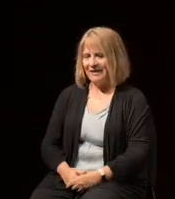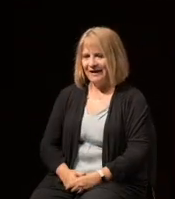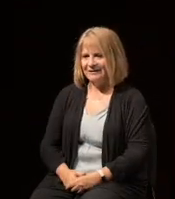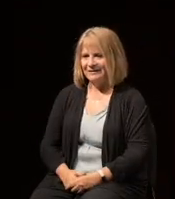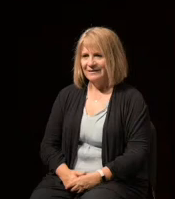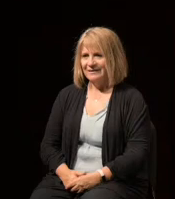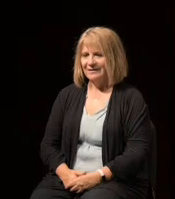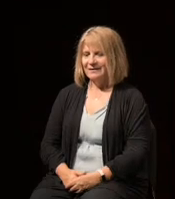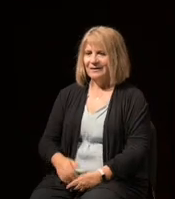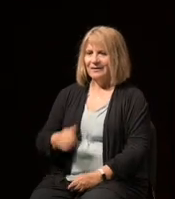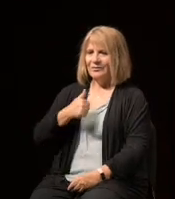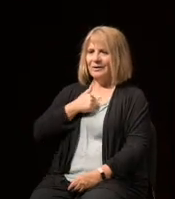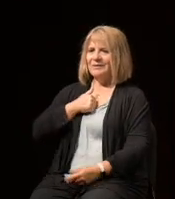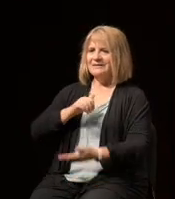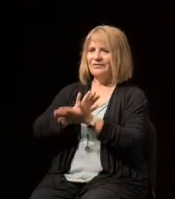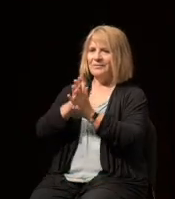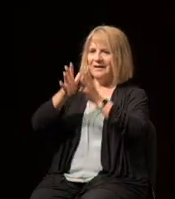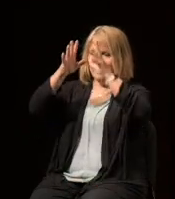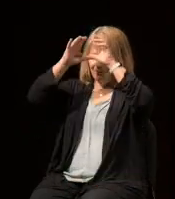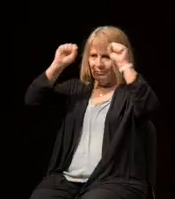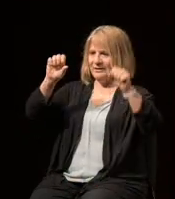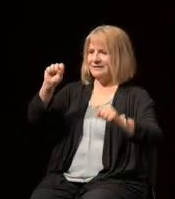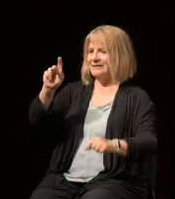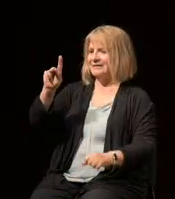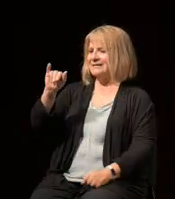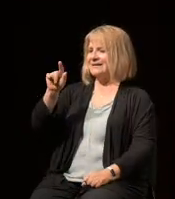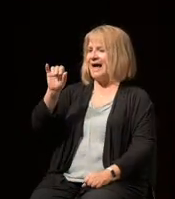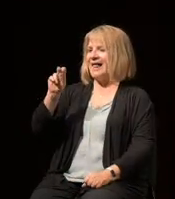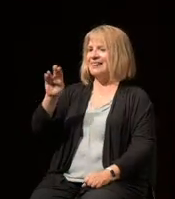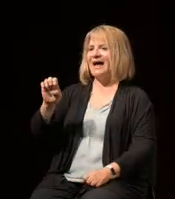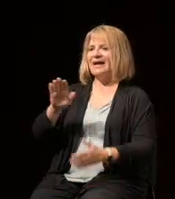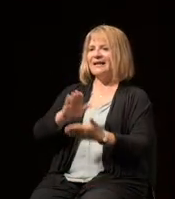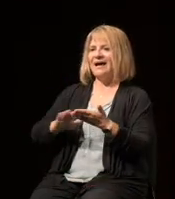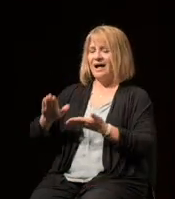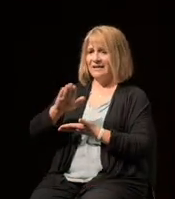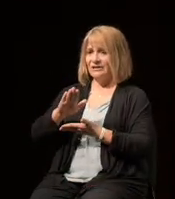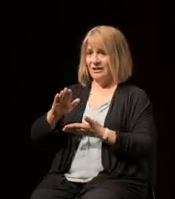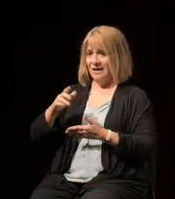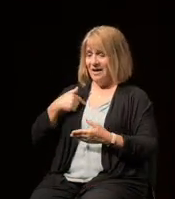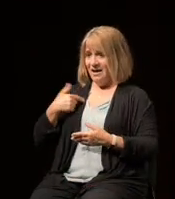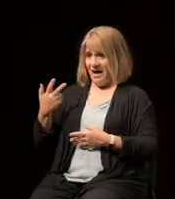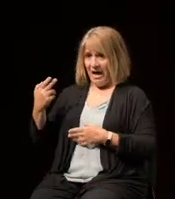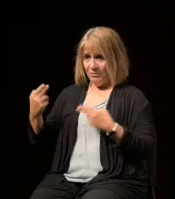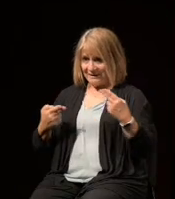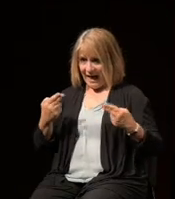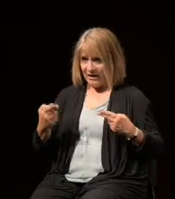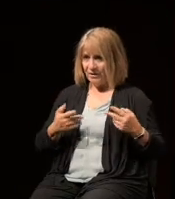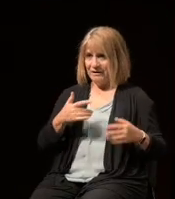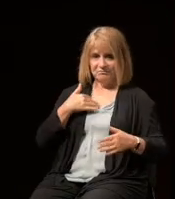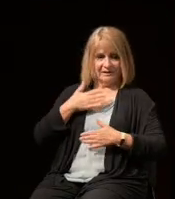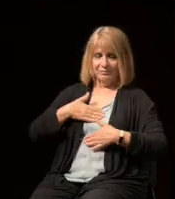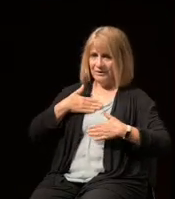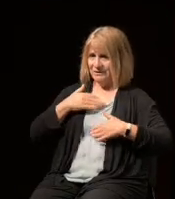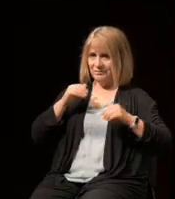when I became a president at Skyline College, I was hiring. We had the pleasure of being able to hire, it